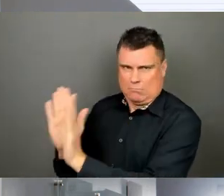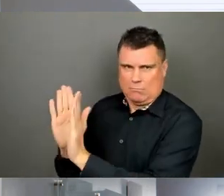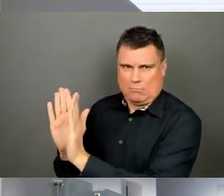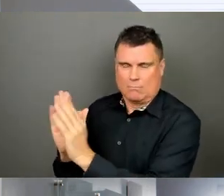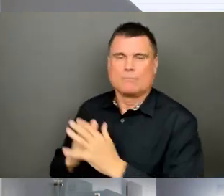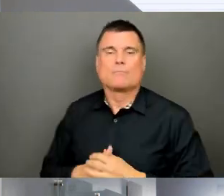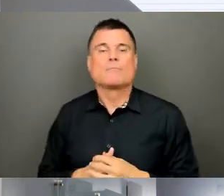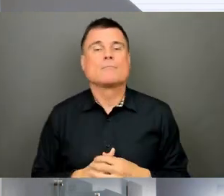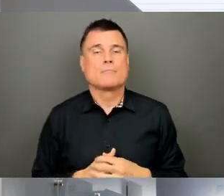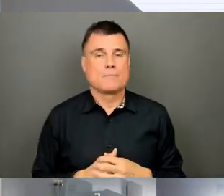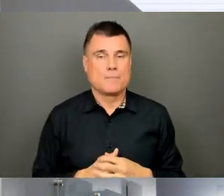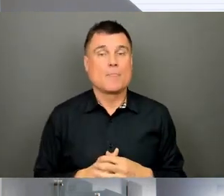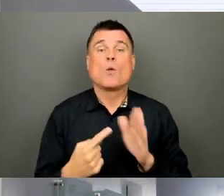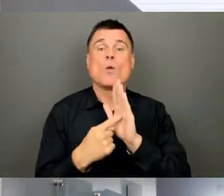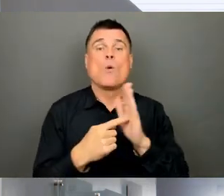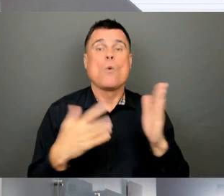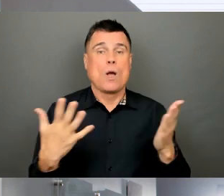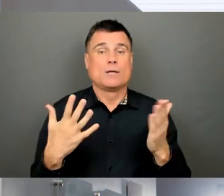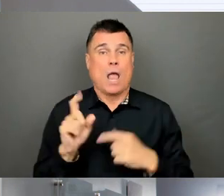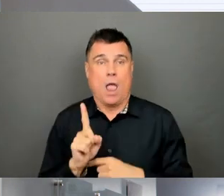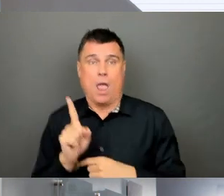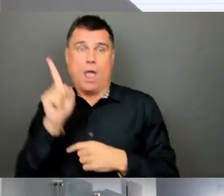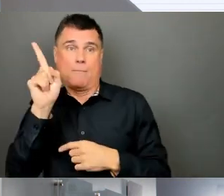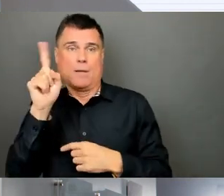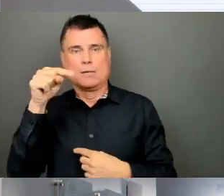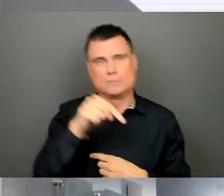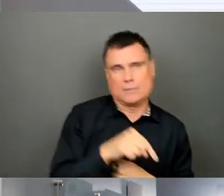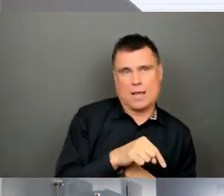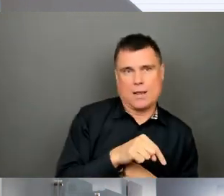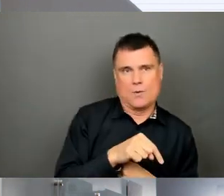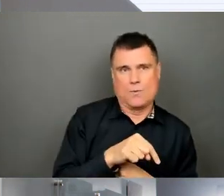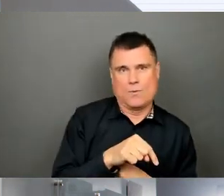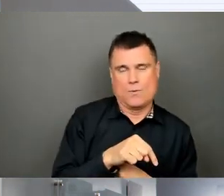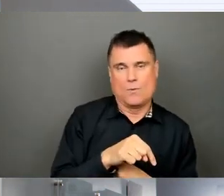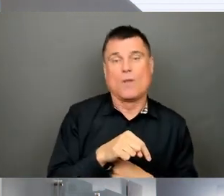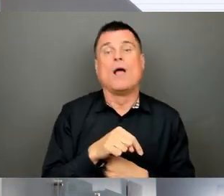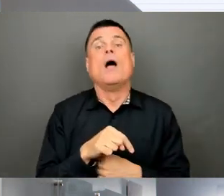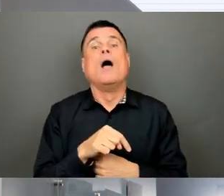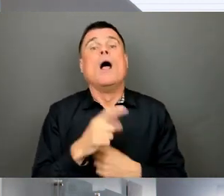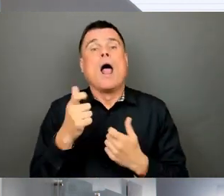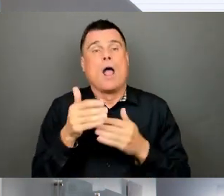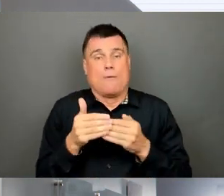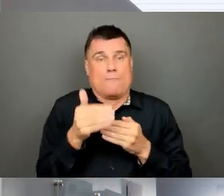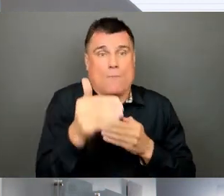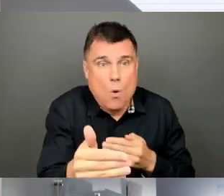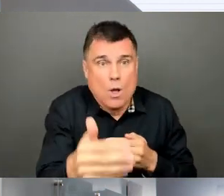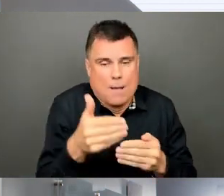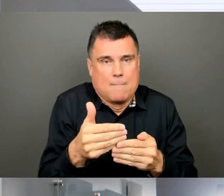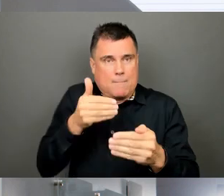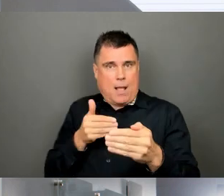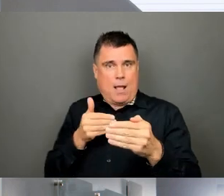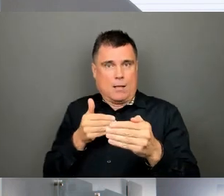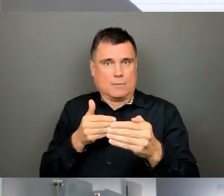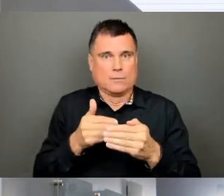and a down groove. We're just going to jump right into a forward and a back groove with a head. So, starting with the neck up is what we want to kind of focus